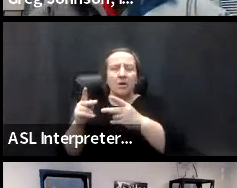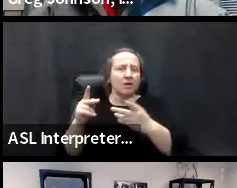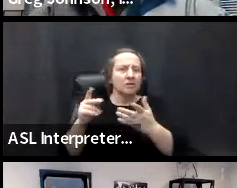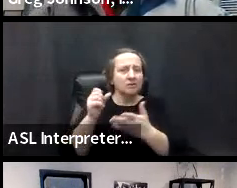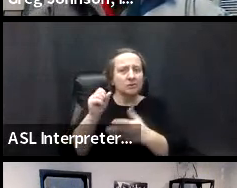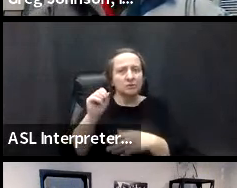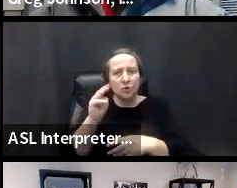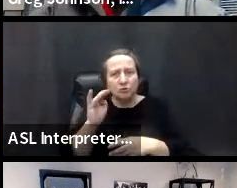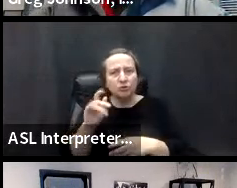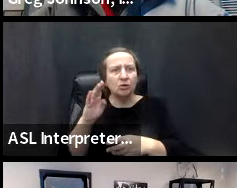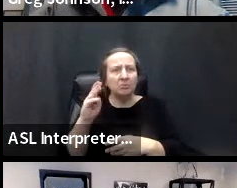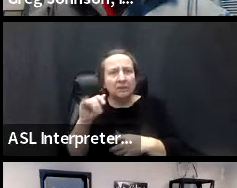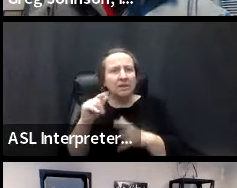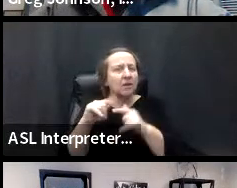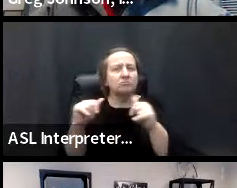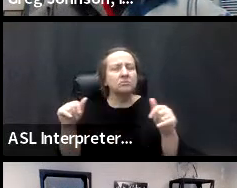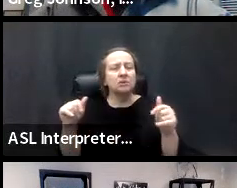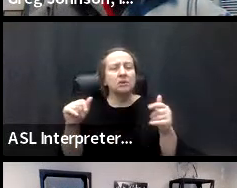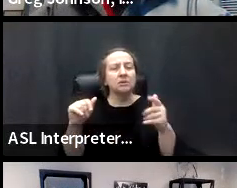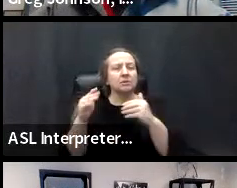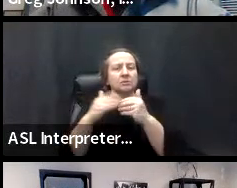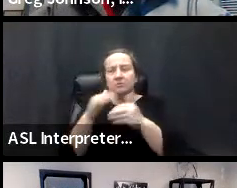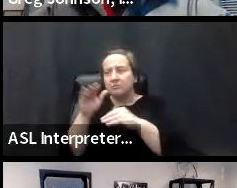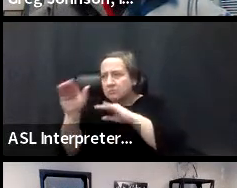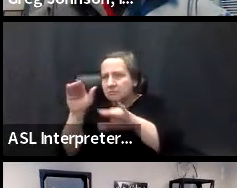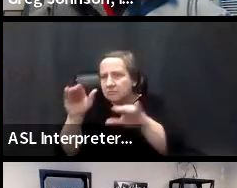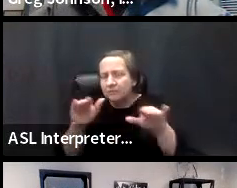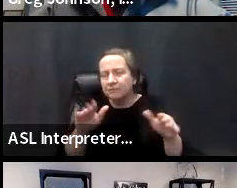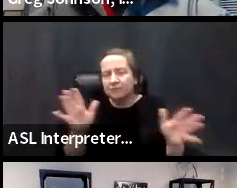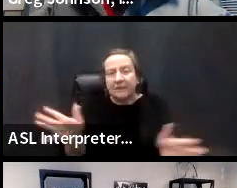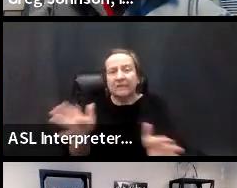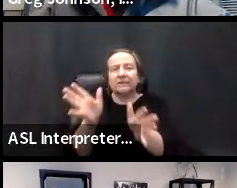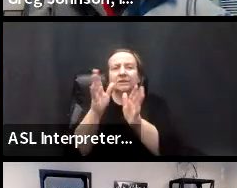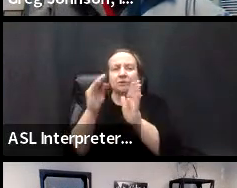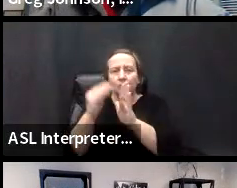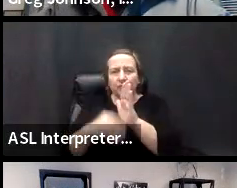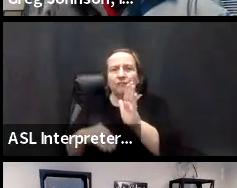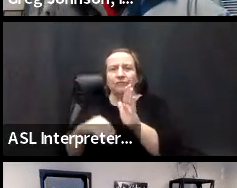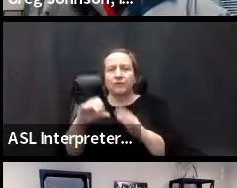them. But get it out to them and encourage them to complete the